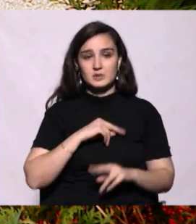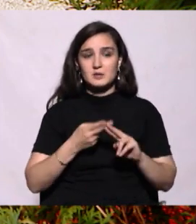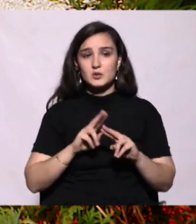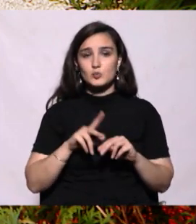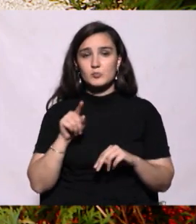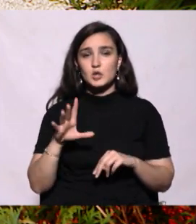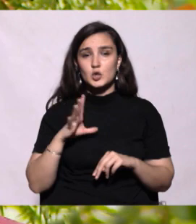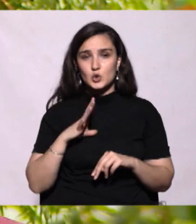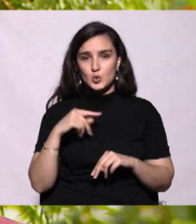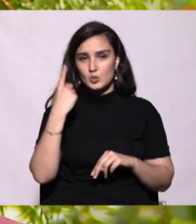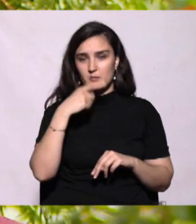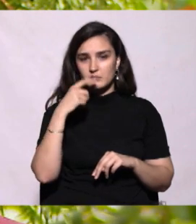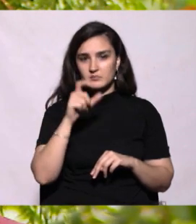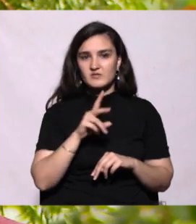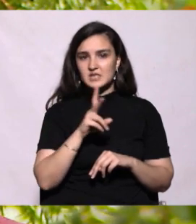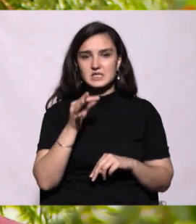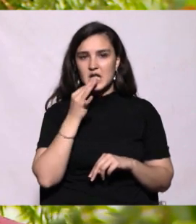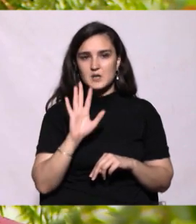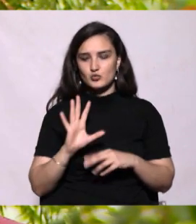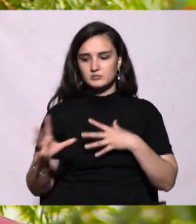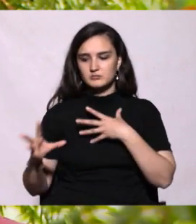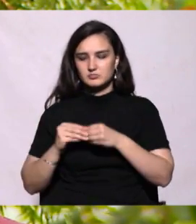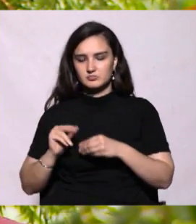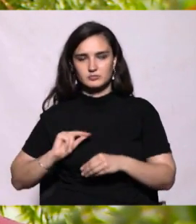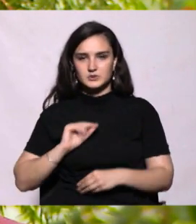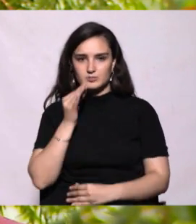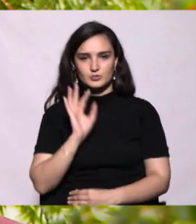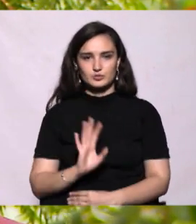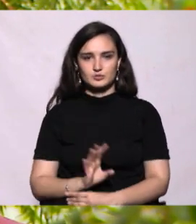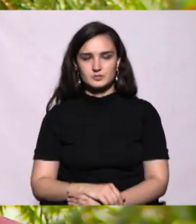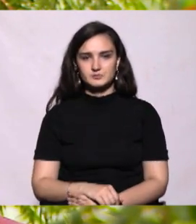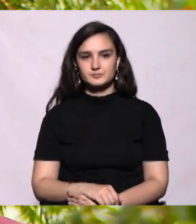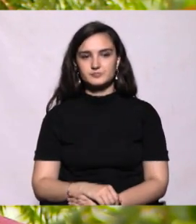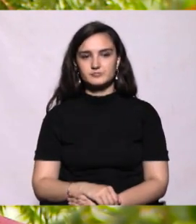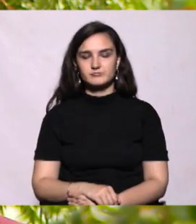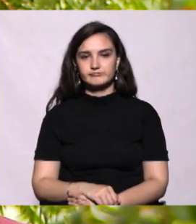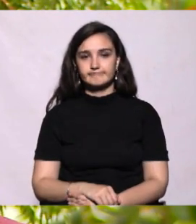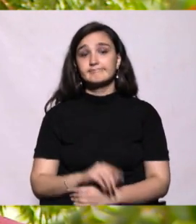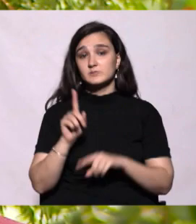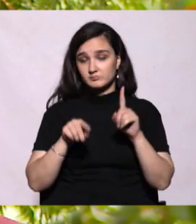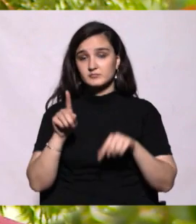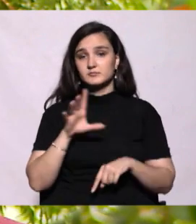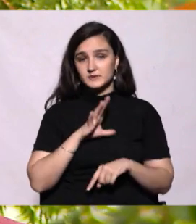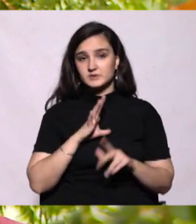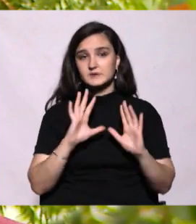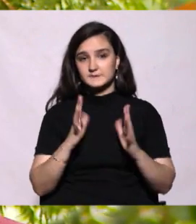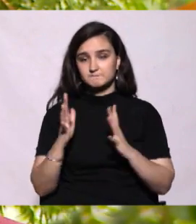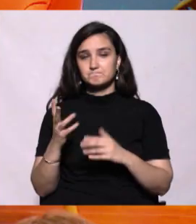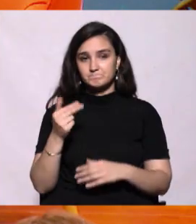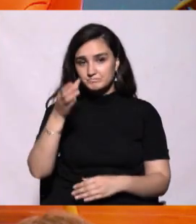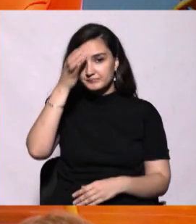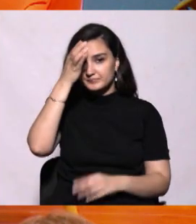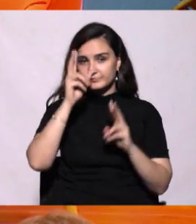he was the kind of person who didn't like to collaborate with other people. As sometimes happens with genius